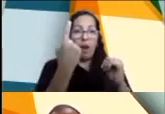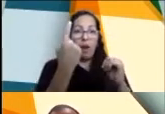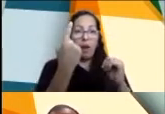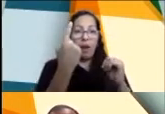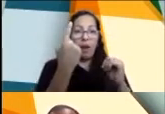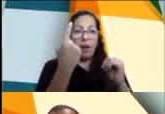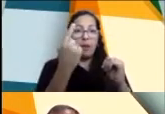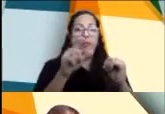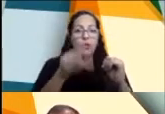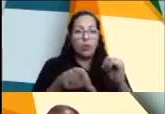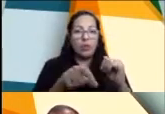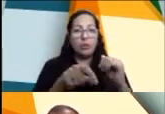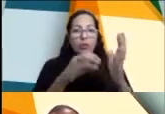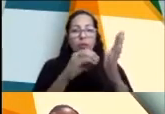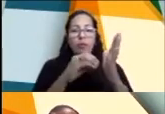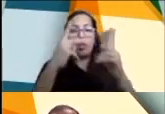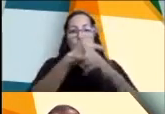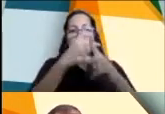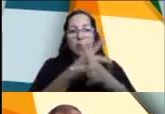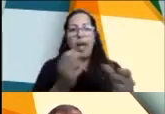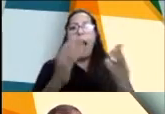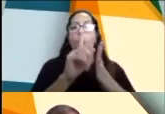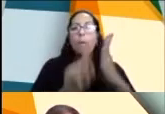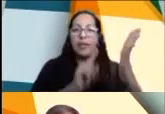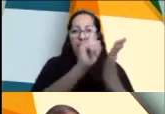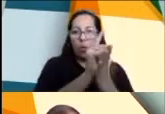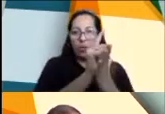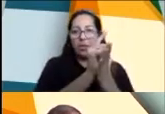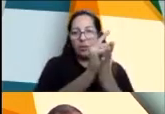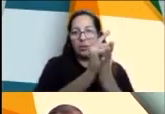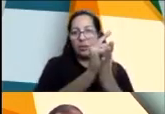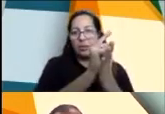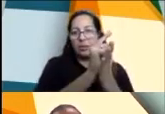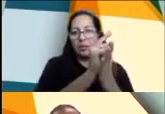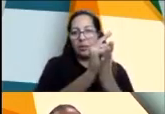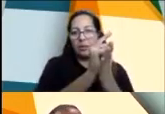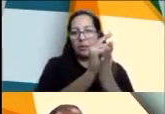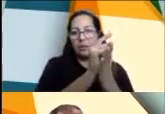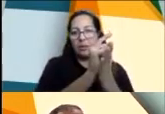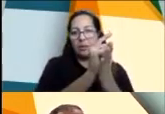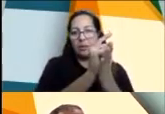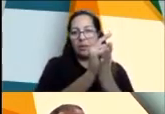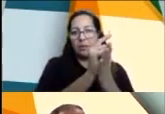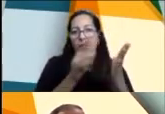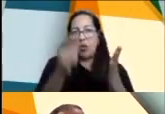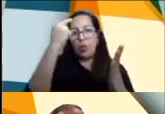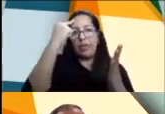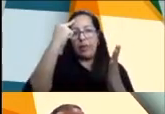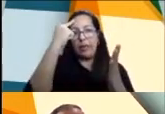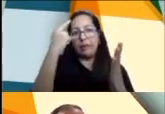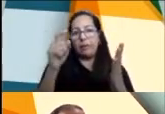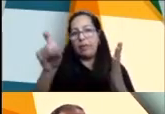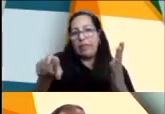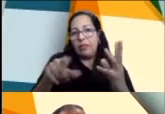need to consider the number of hours of the number of FTE that you understand